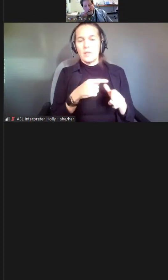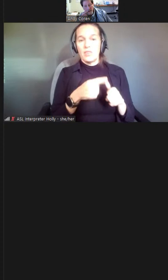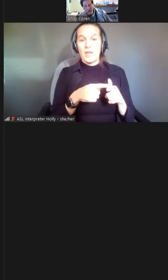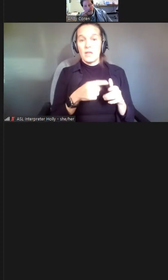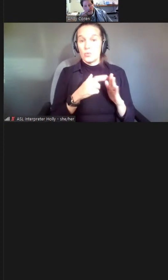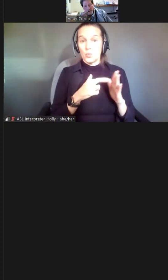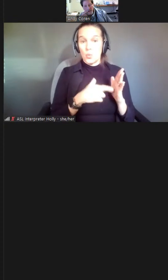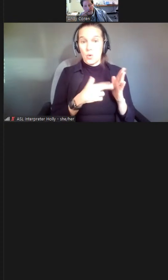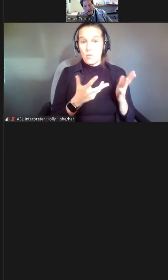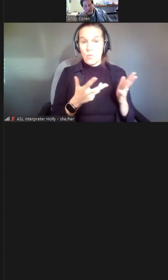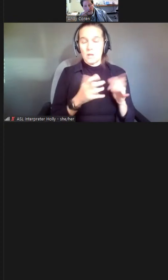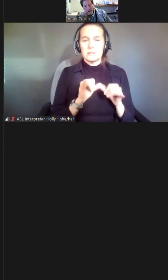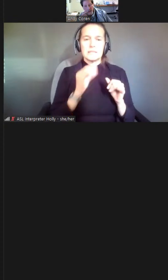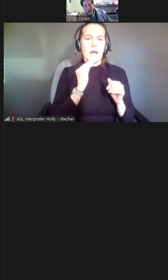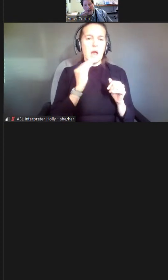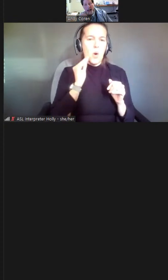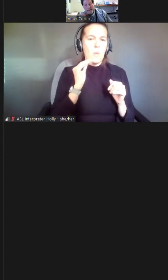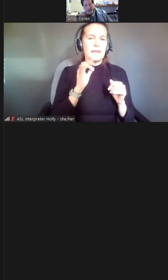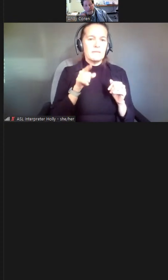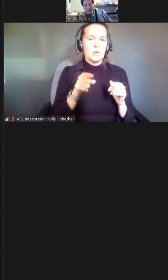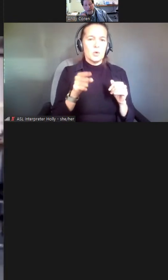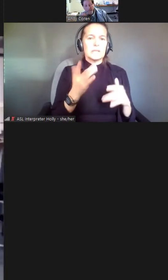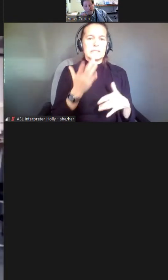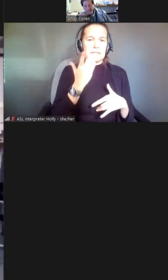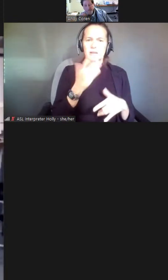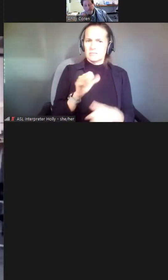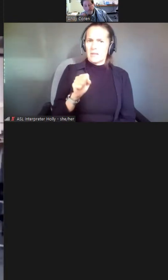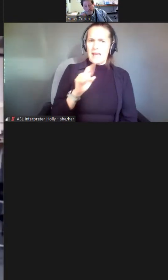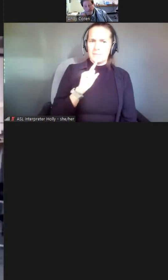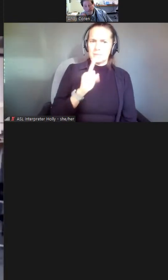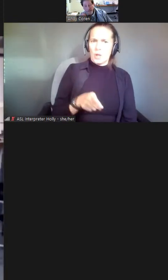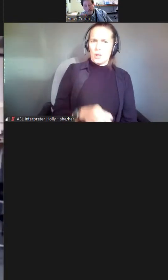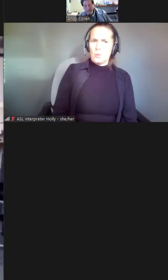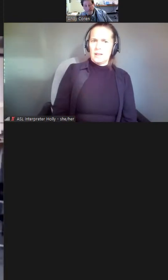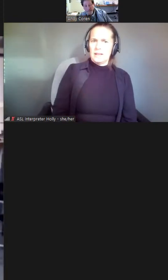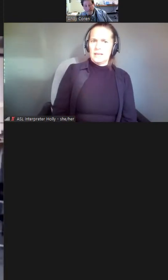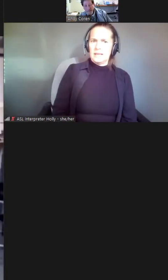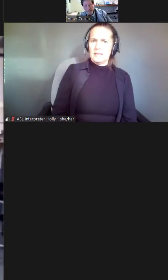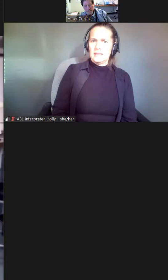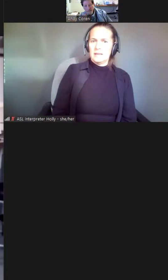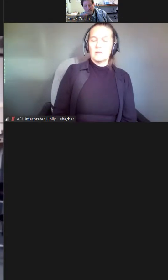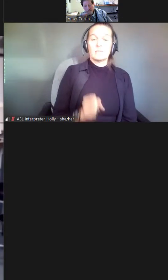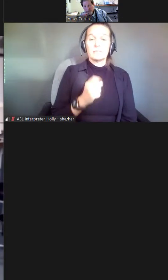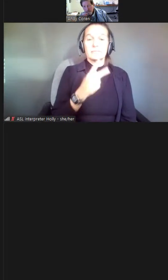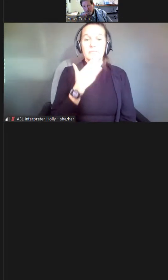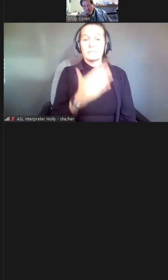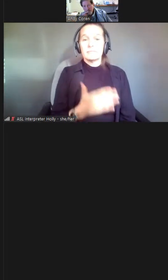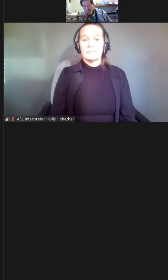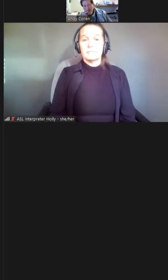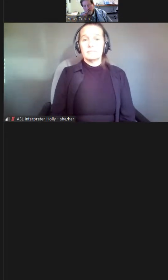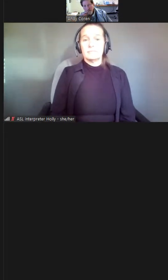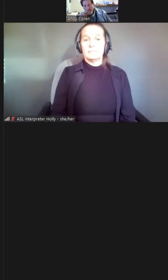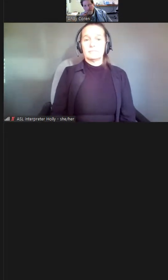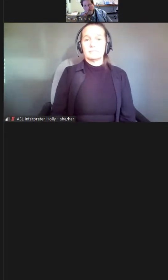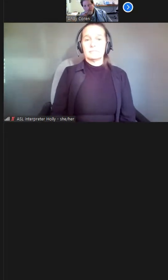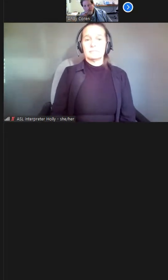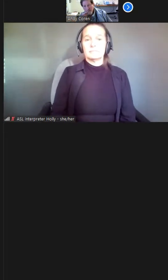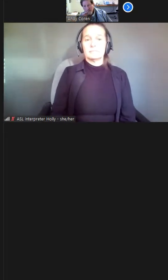just stay home if you're symptomatic. Absolutely. All right, thank you.